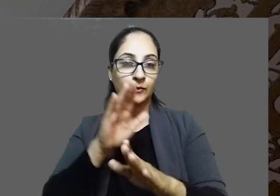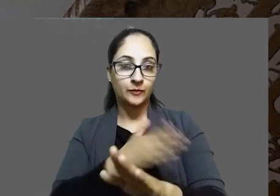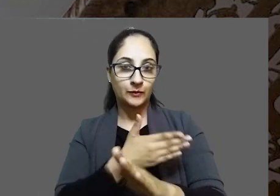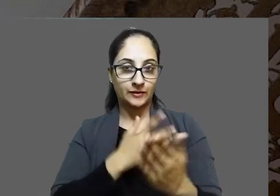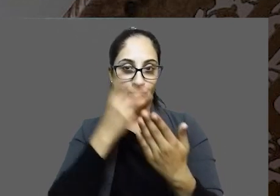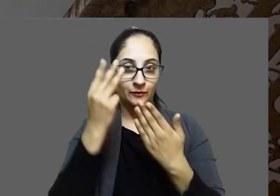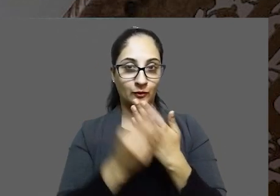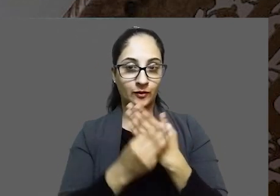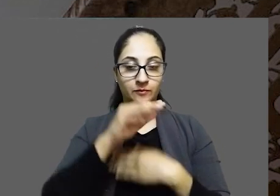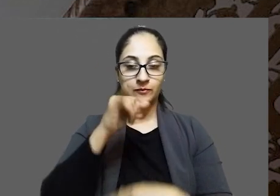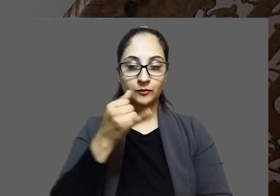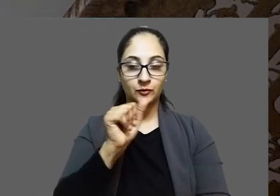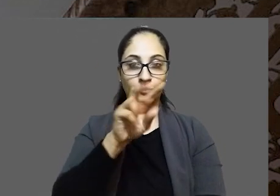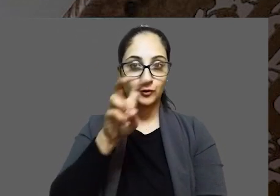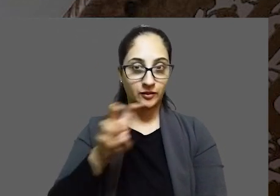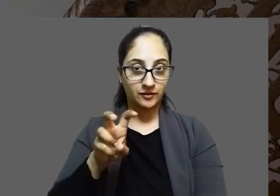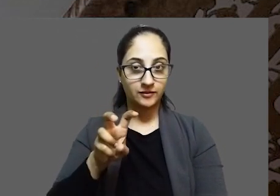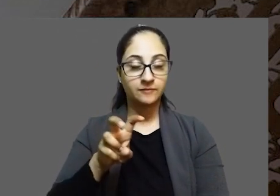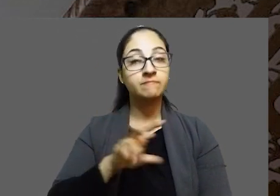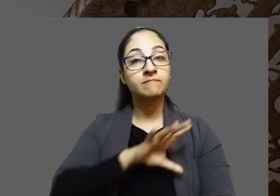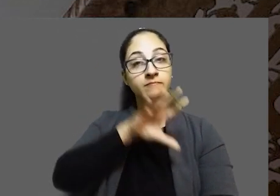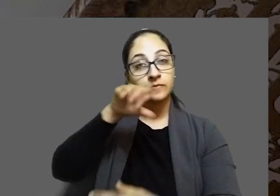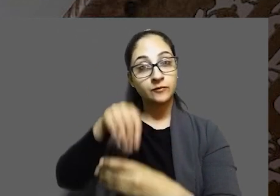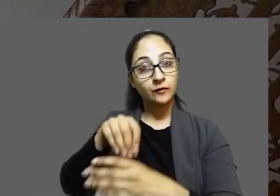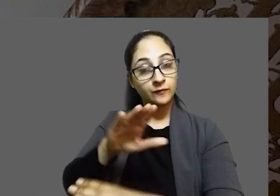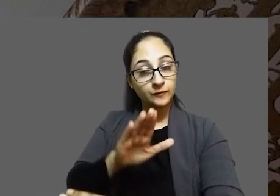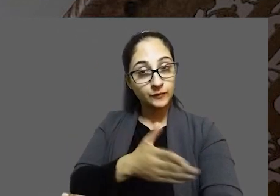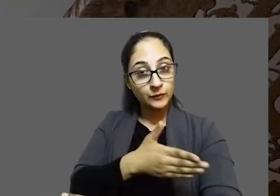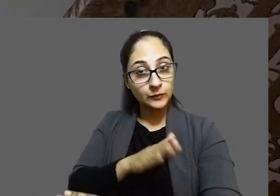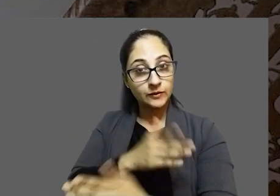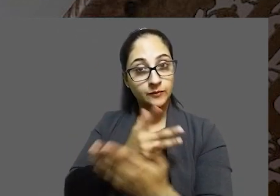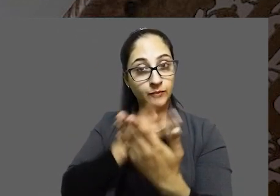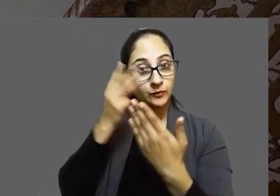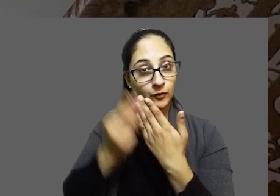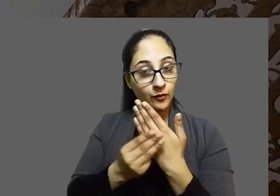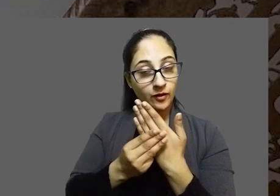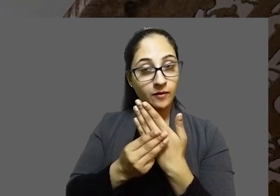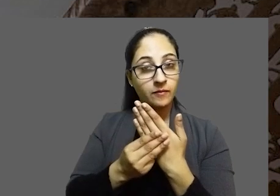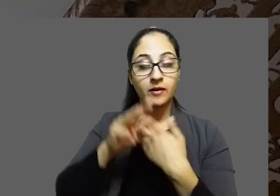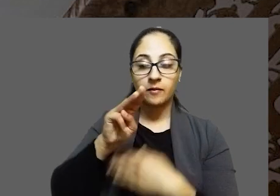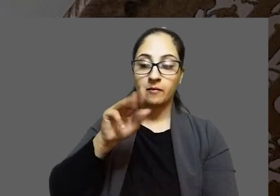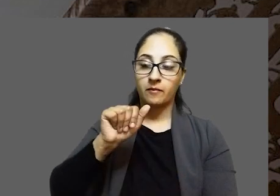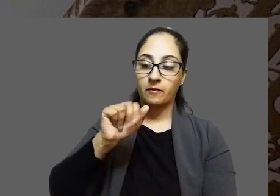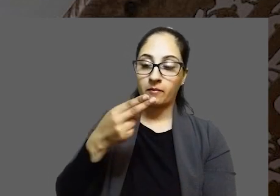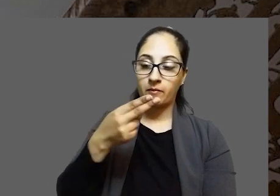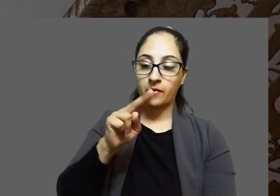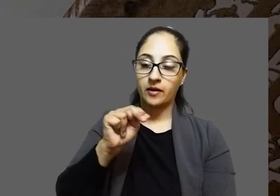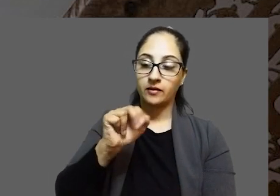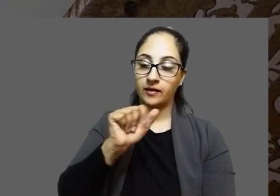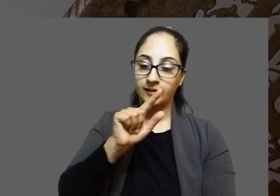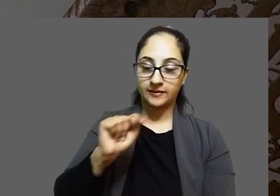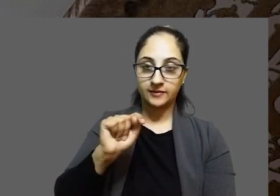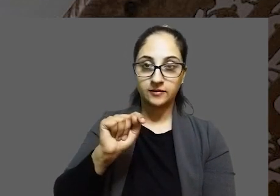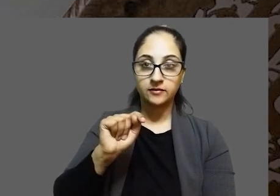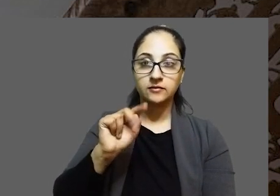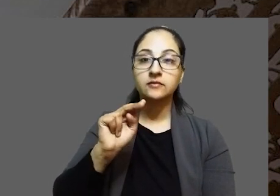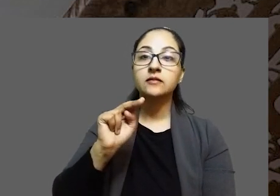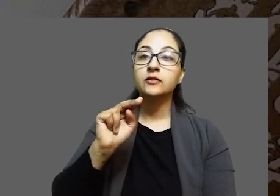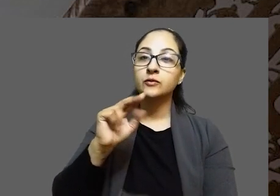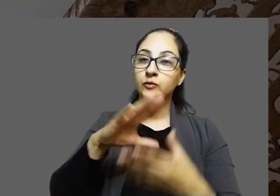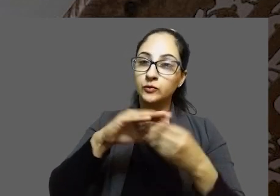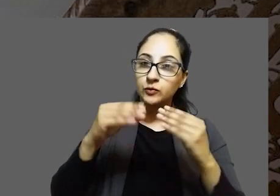on religion and jazz. He worked with the Children's Museum of Manhattan as a content expert on their